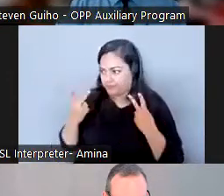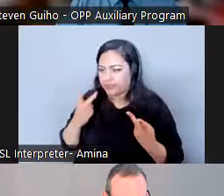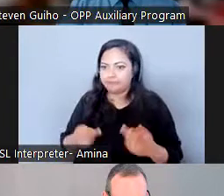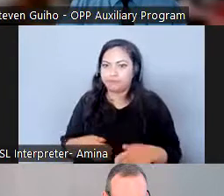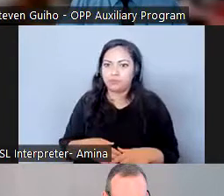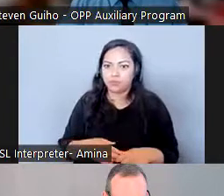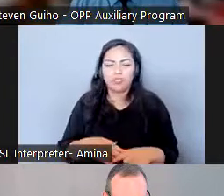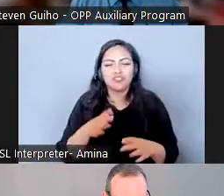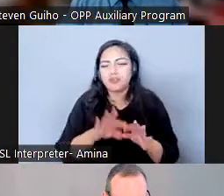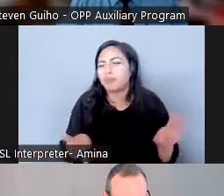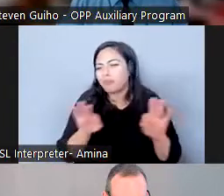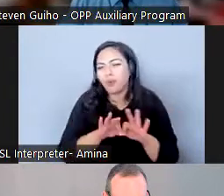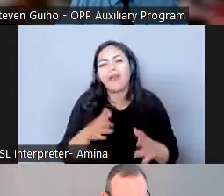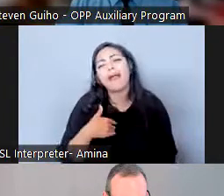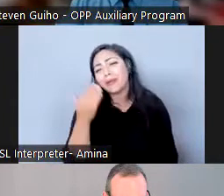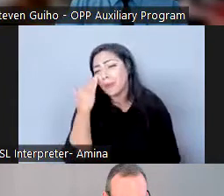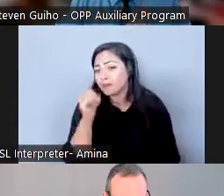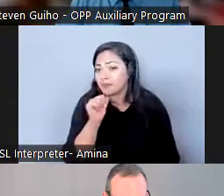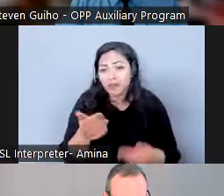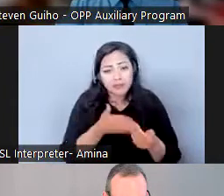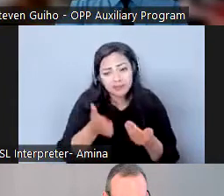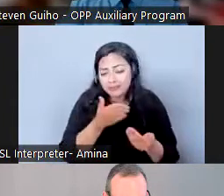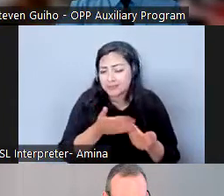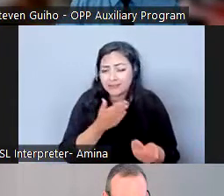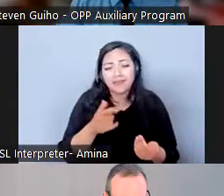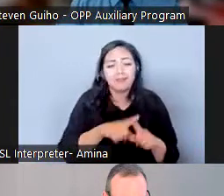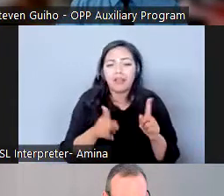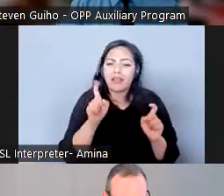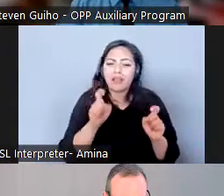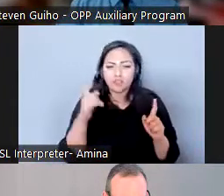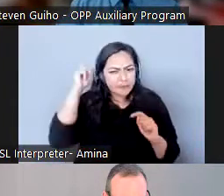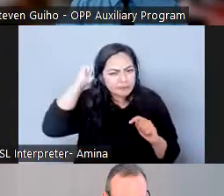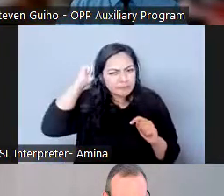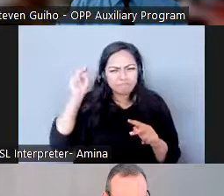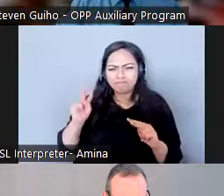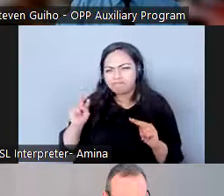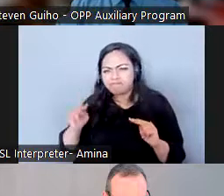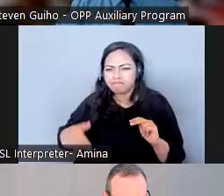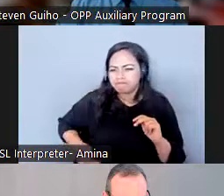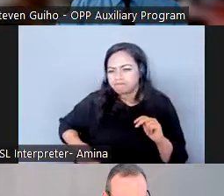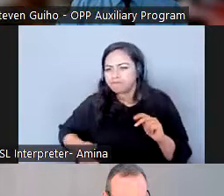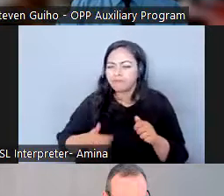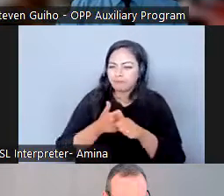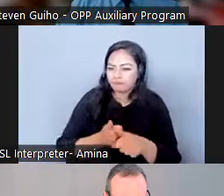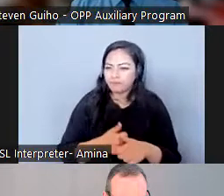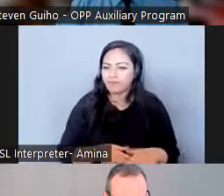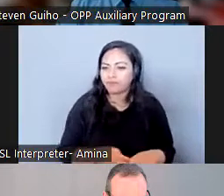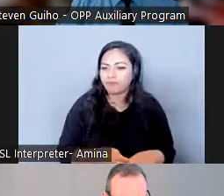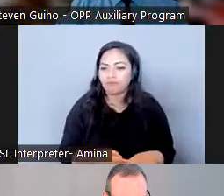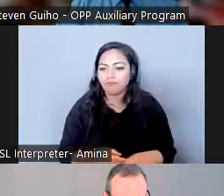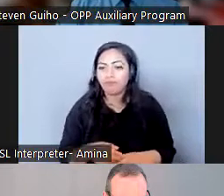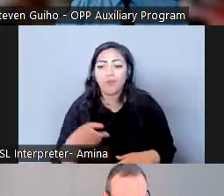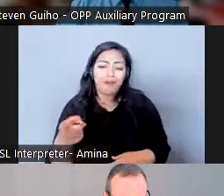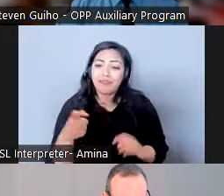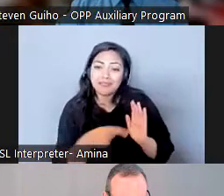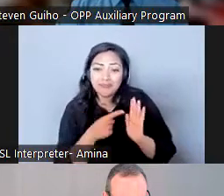I just put Easier up a, said than done at times. yeah, Sorry, Ann. that's so true. Because we're acting quick, right? This is a great deal. I got to act now